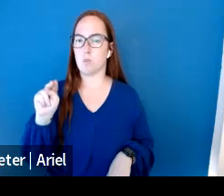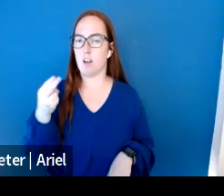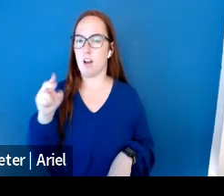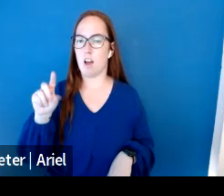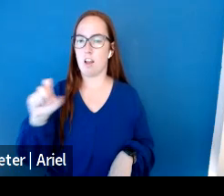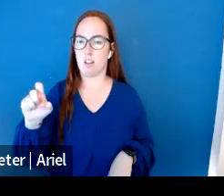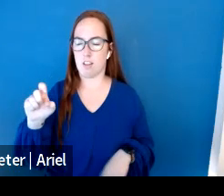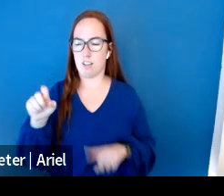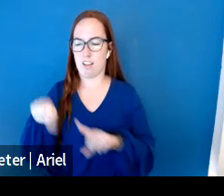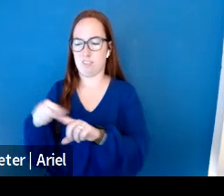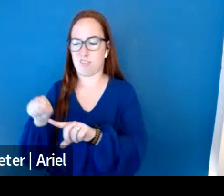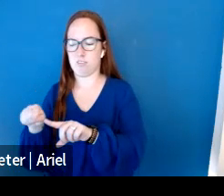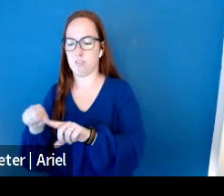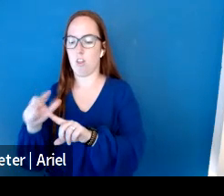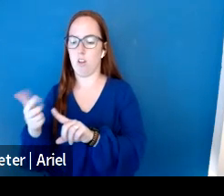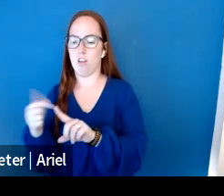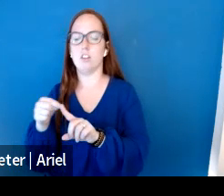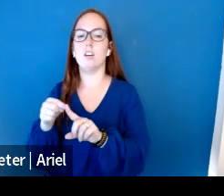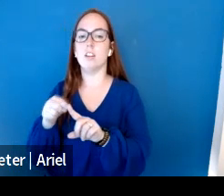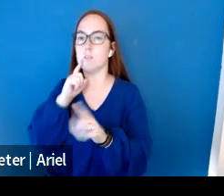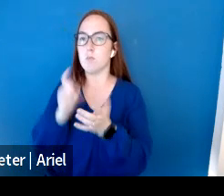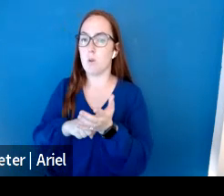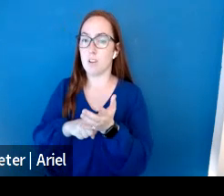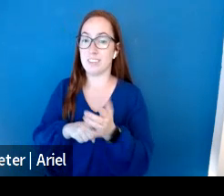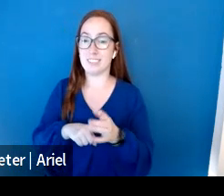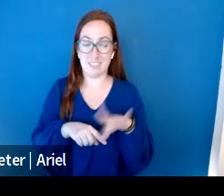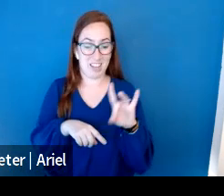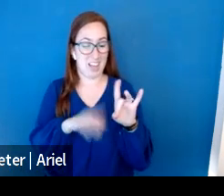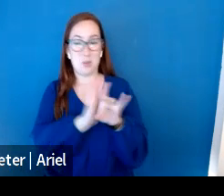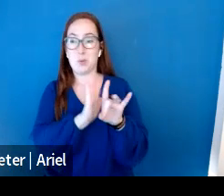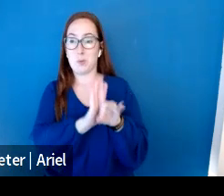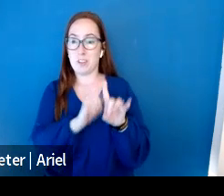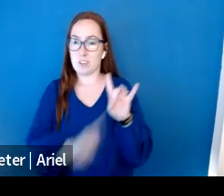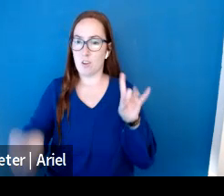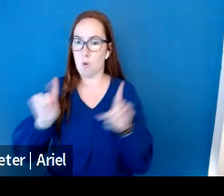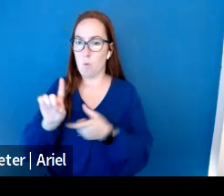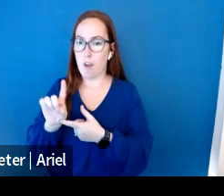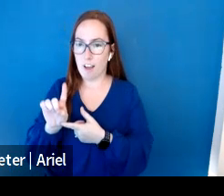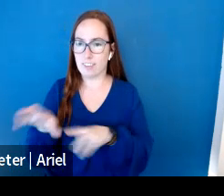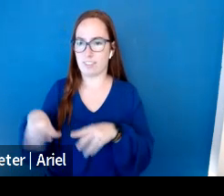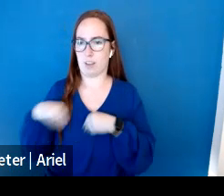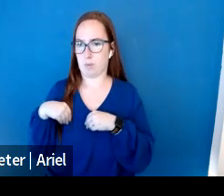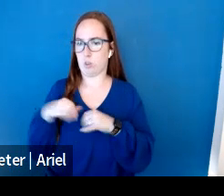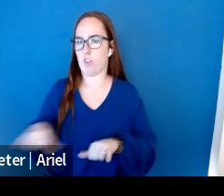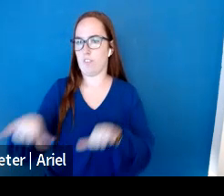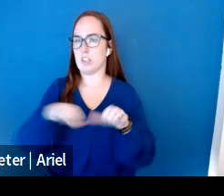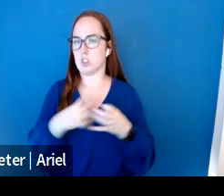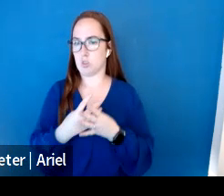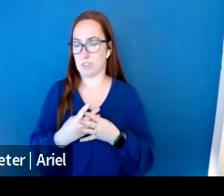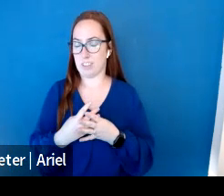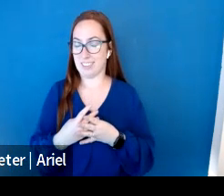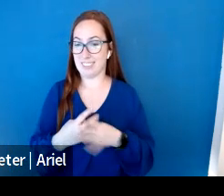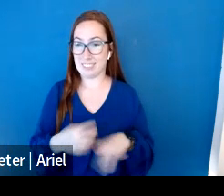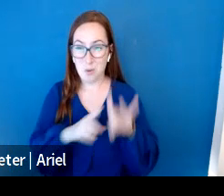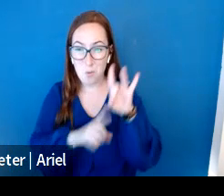only 1 in 8 schools have adopted universal screening procedures. And I'll say that again, only 1 in 8, and